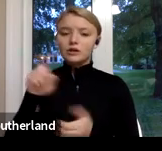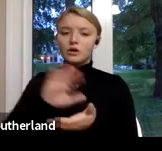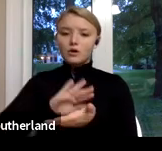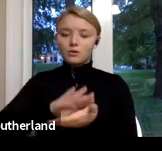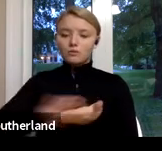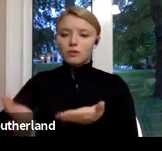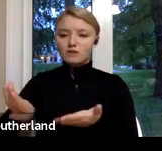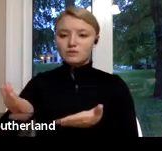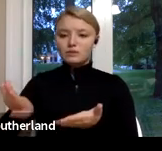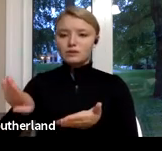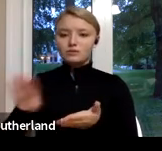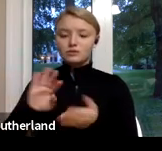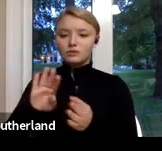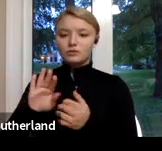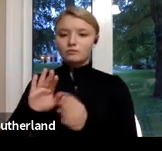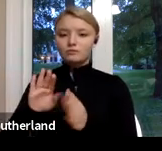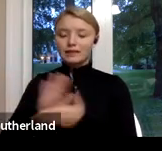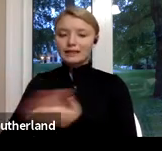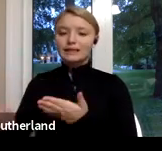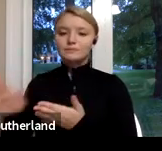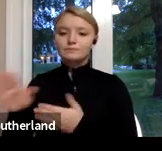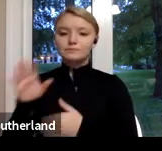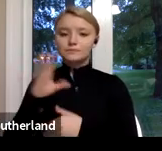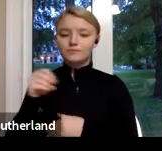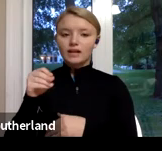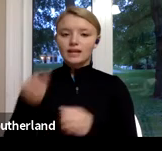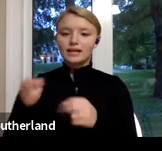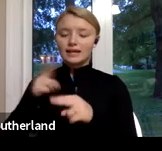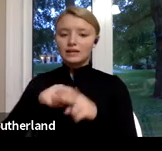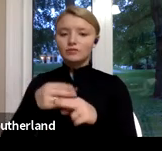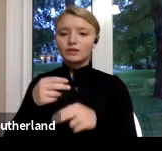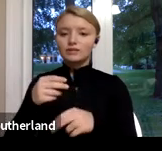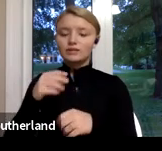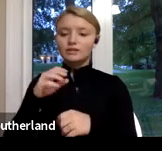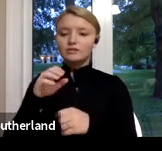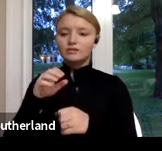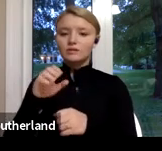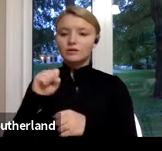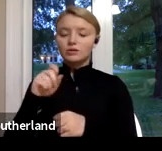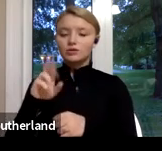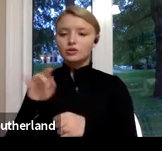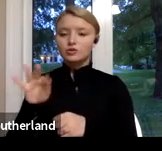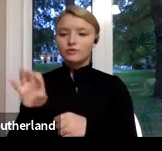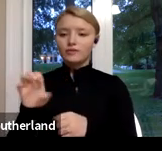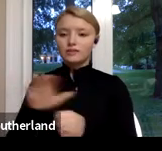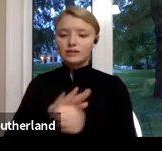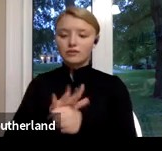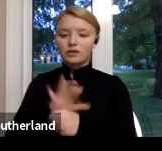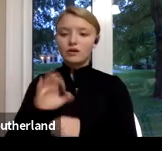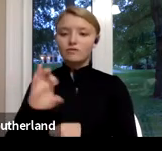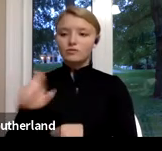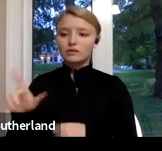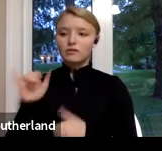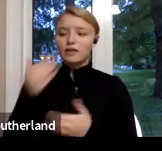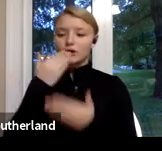clean, and it increases the surface area of your cell so that good information can get passed into the